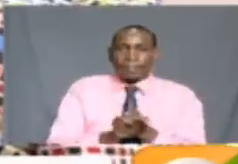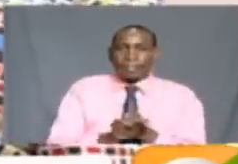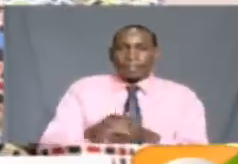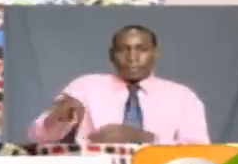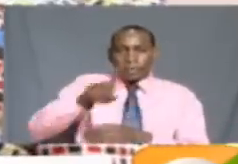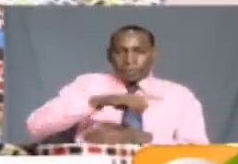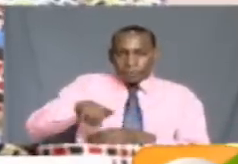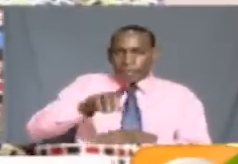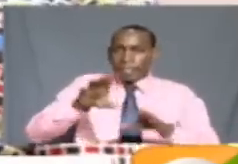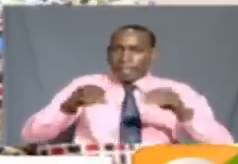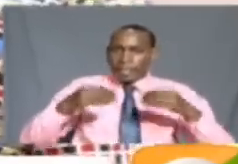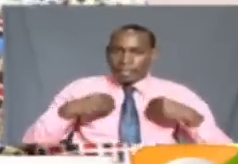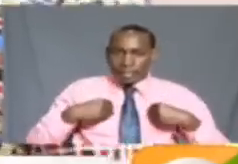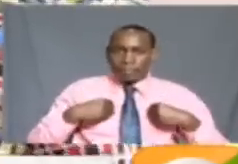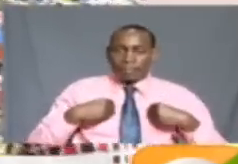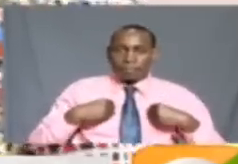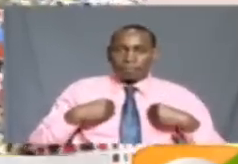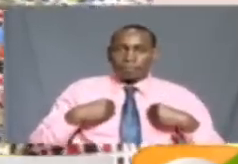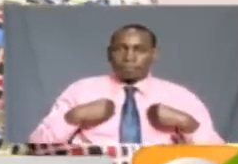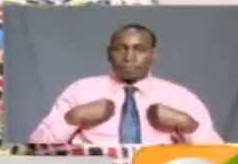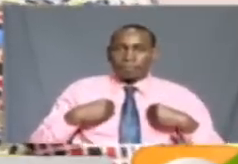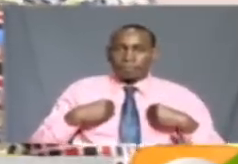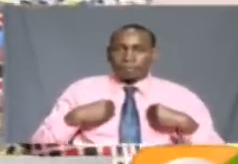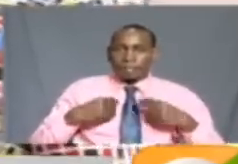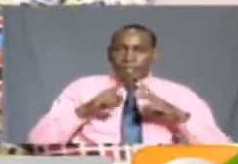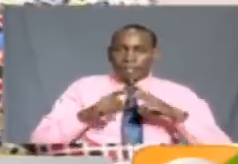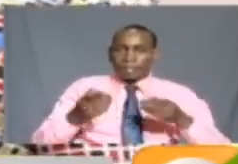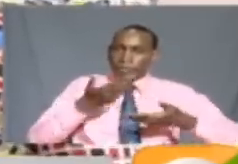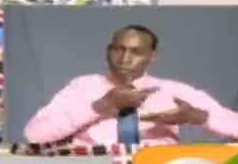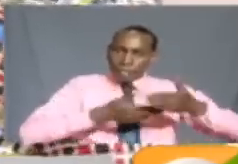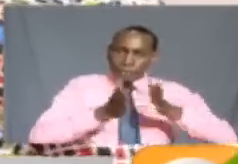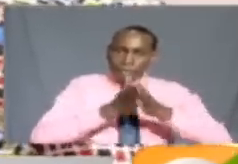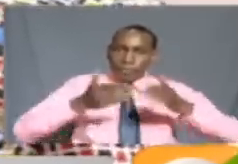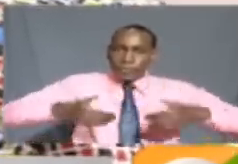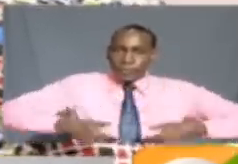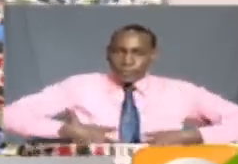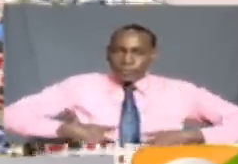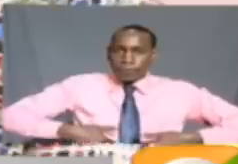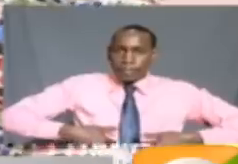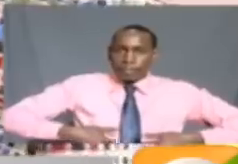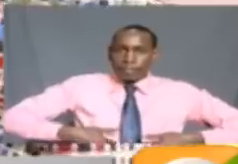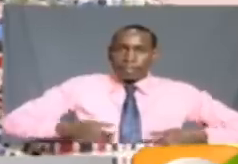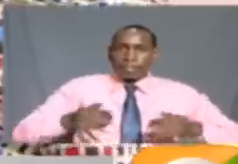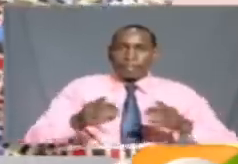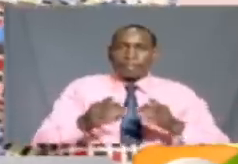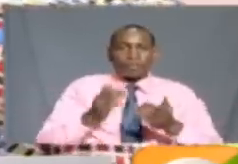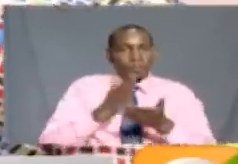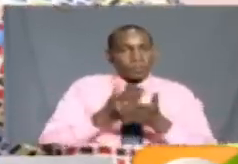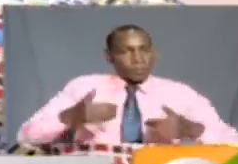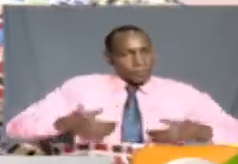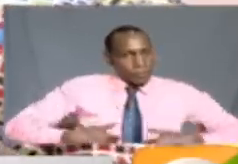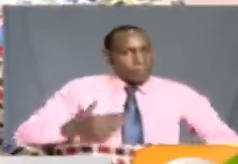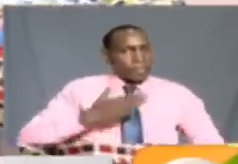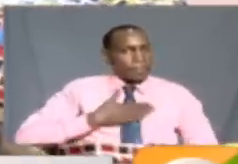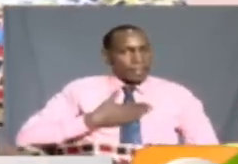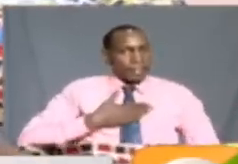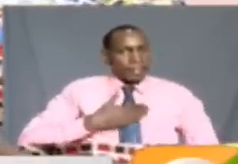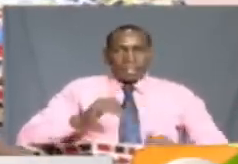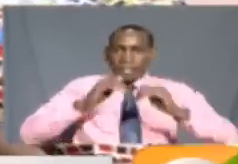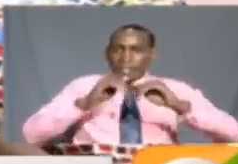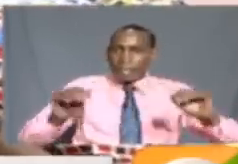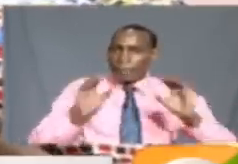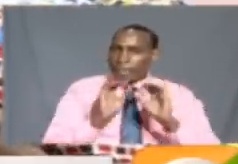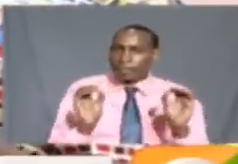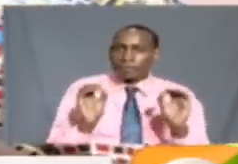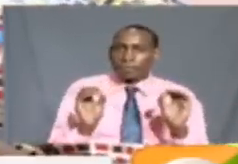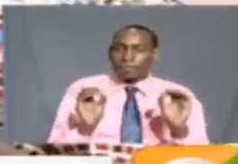admit a monster came in amongst our youth at some point. And the youth are ours. So they're not a separate